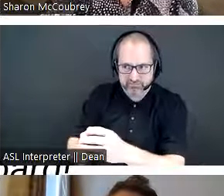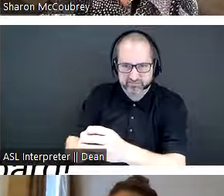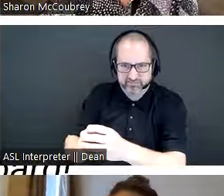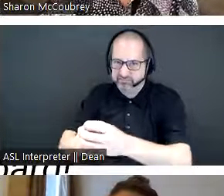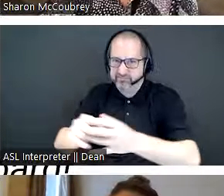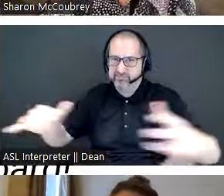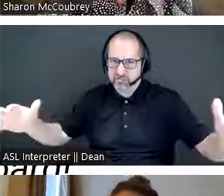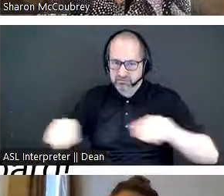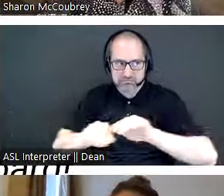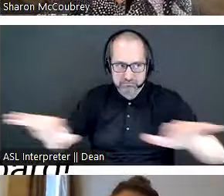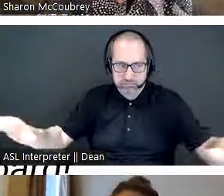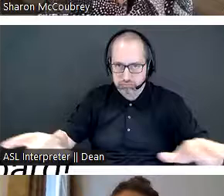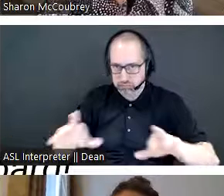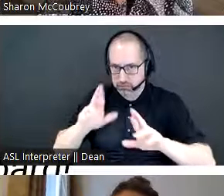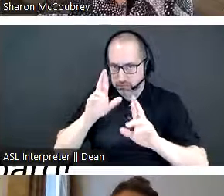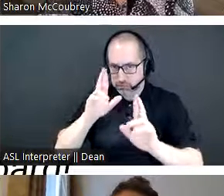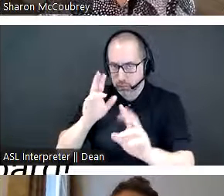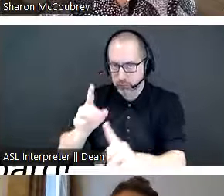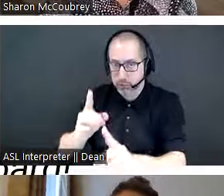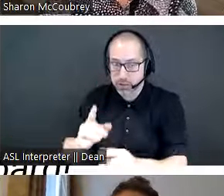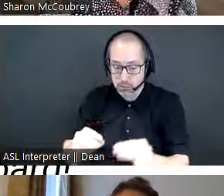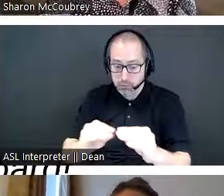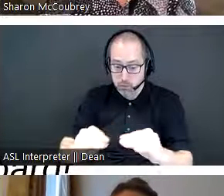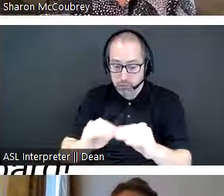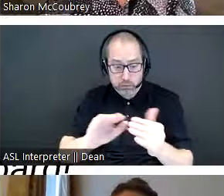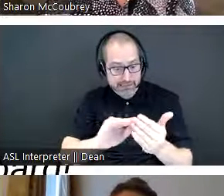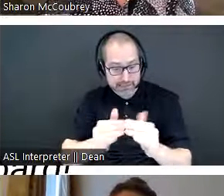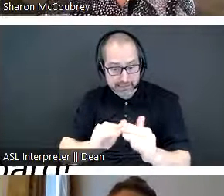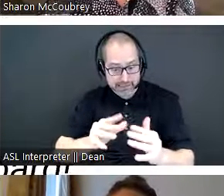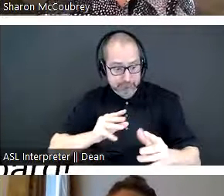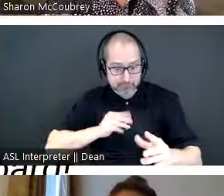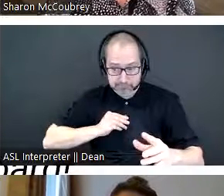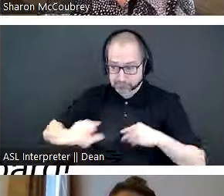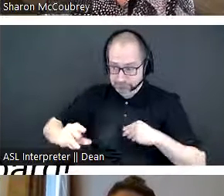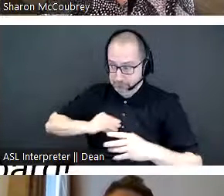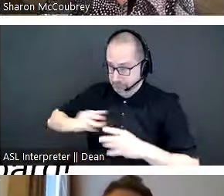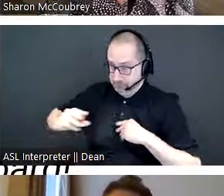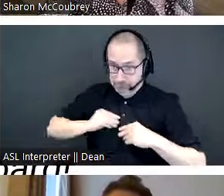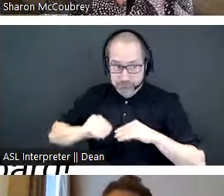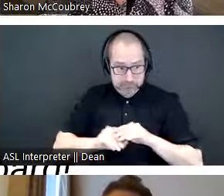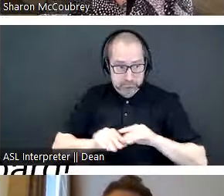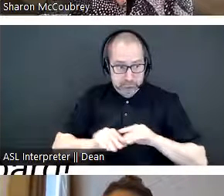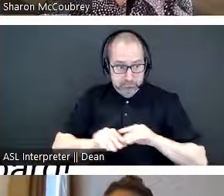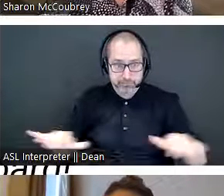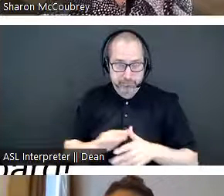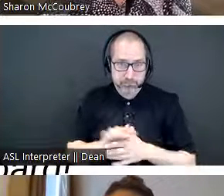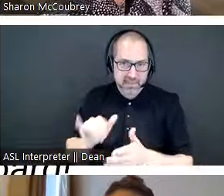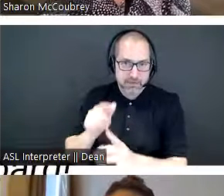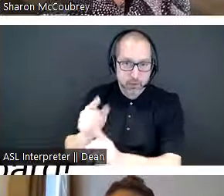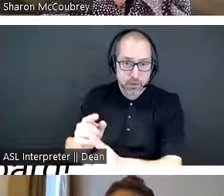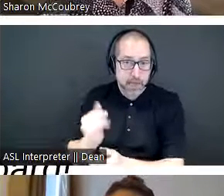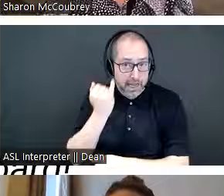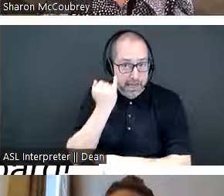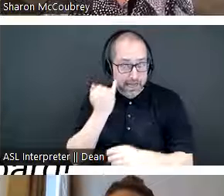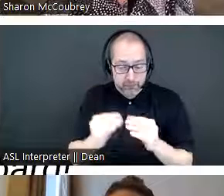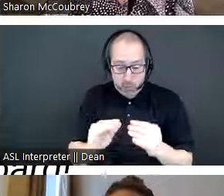The more cities that also have that proclamation in place, the greater the opportunity for some of